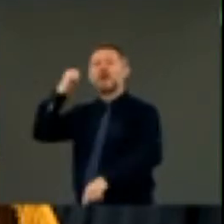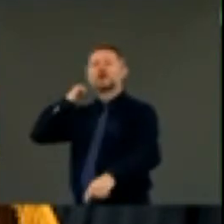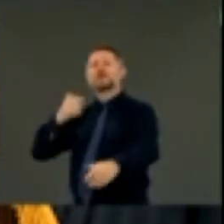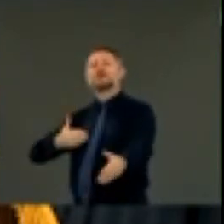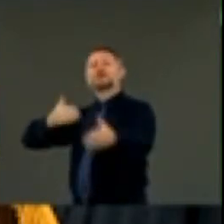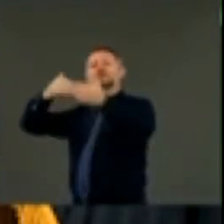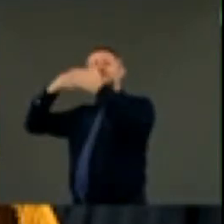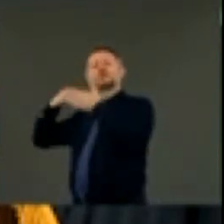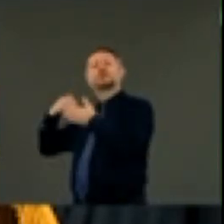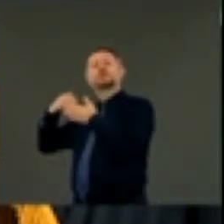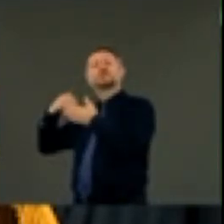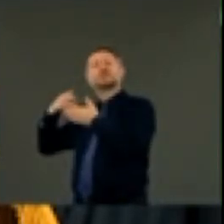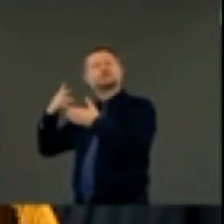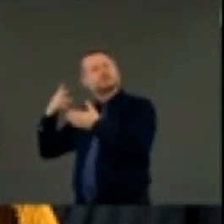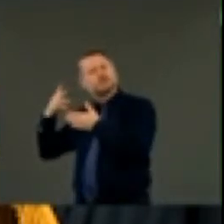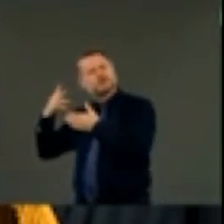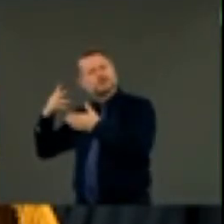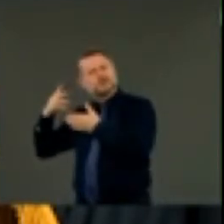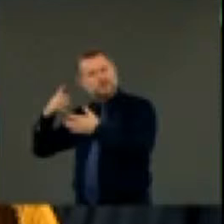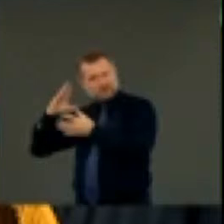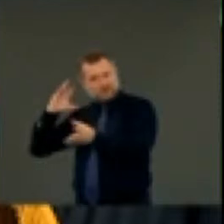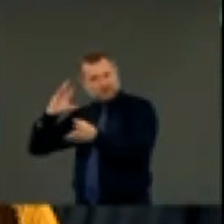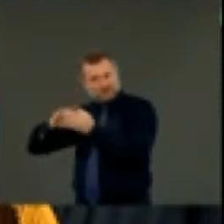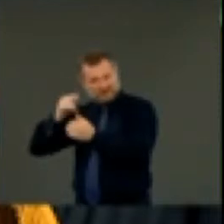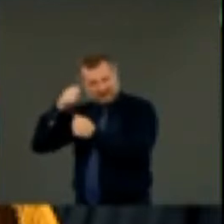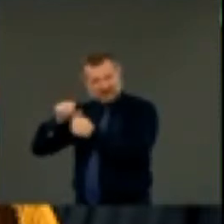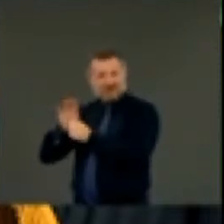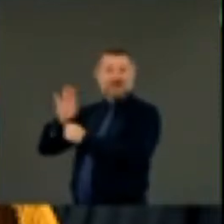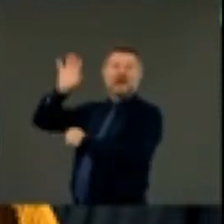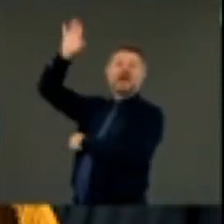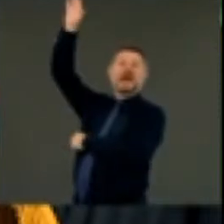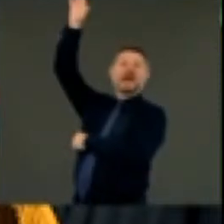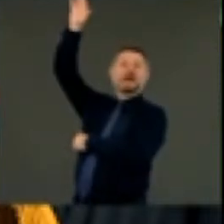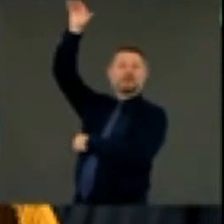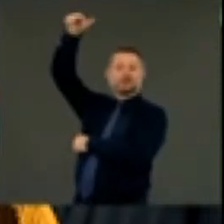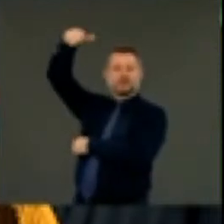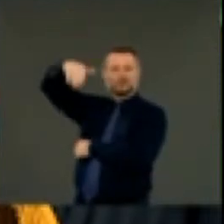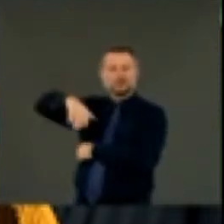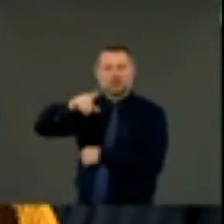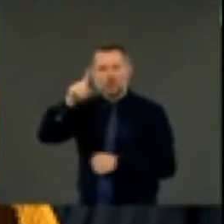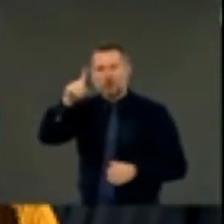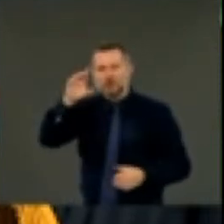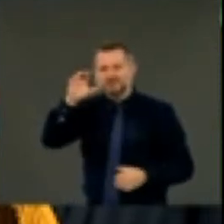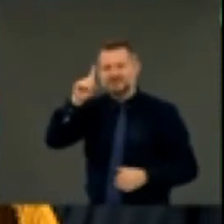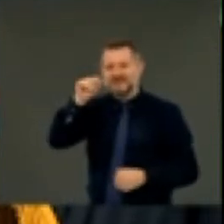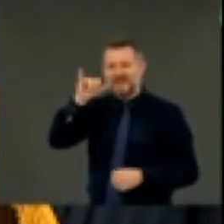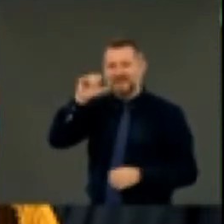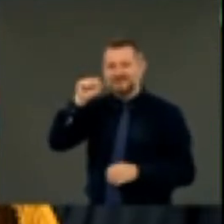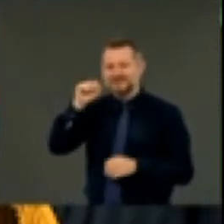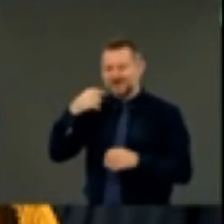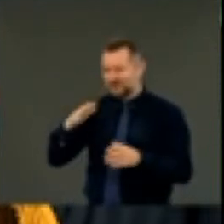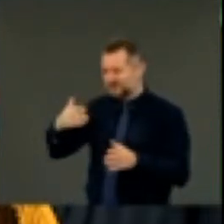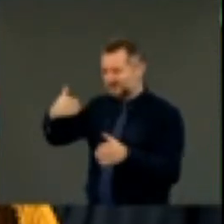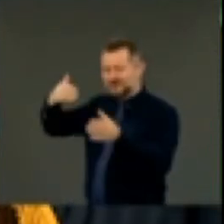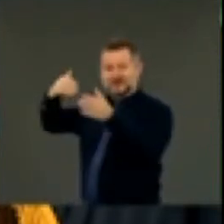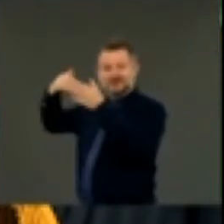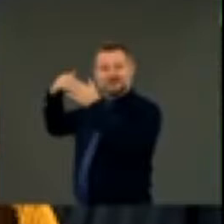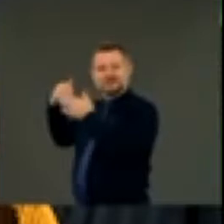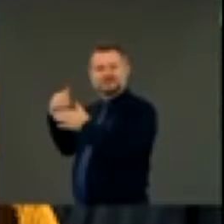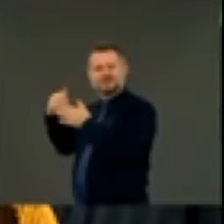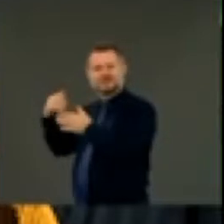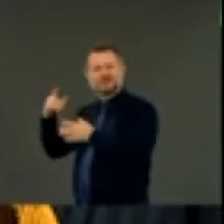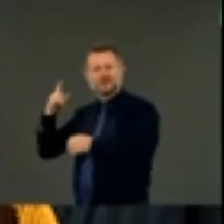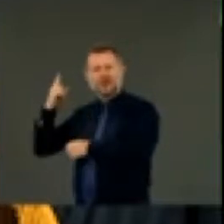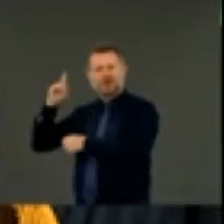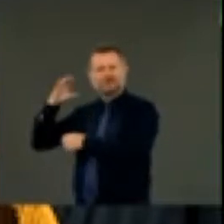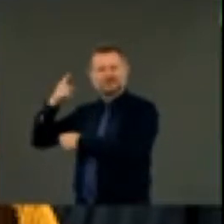All this transpired, that whole mountain, that's 100 days. That's all that is